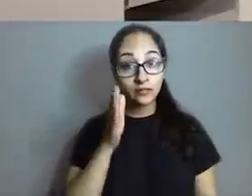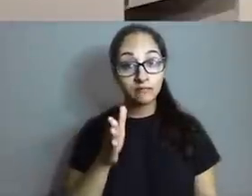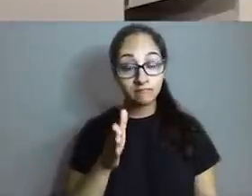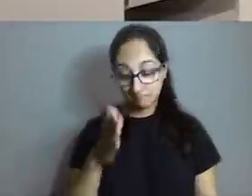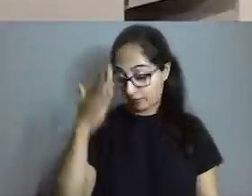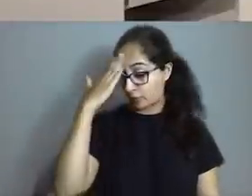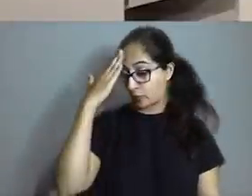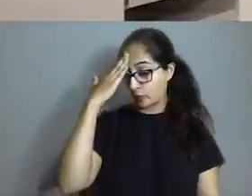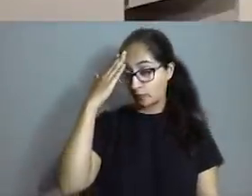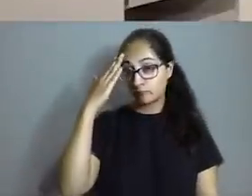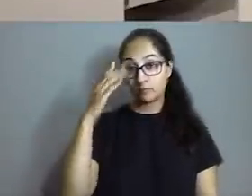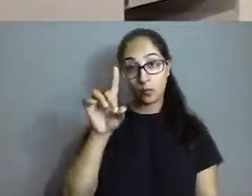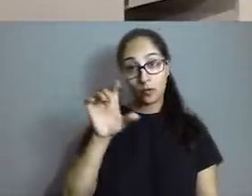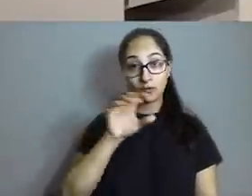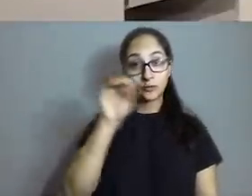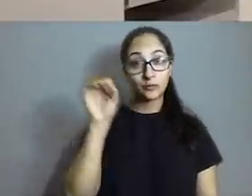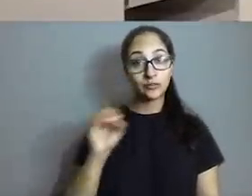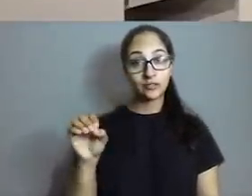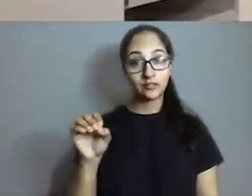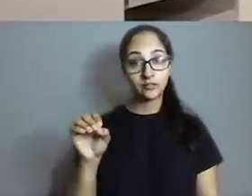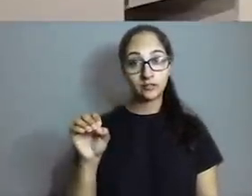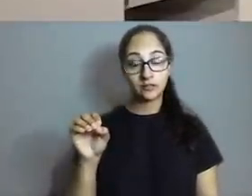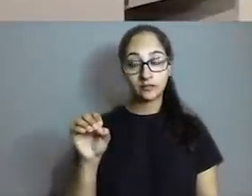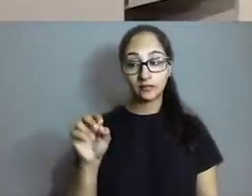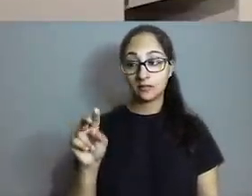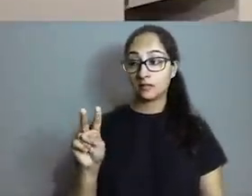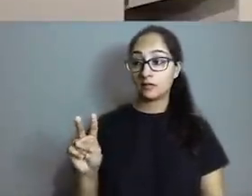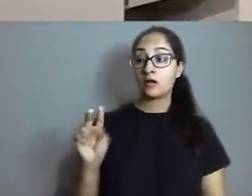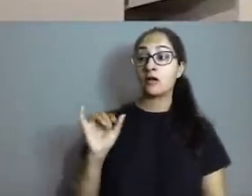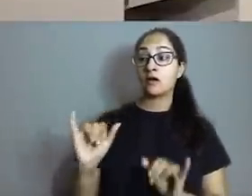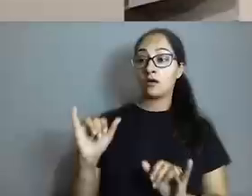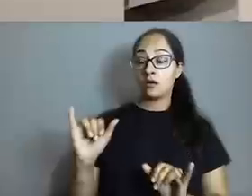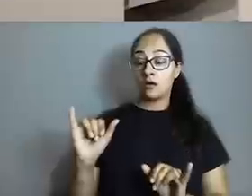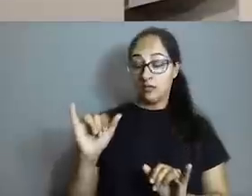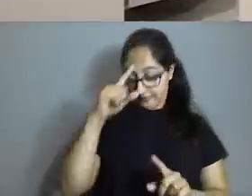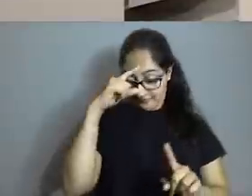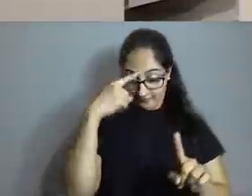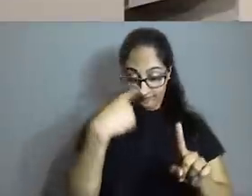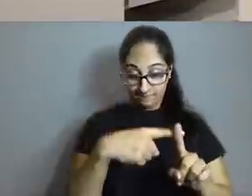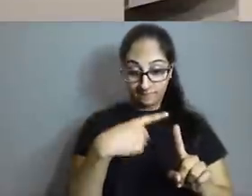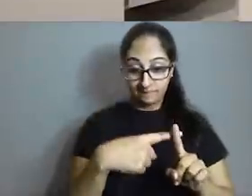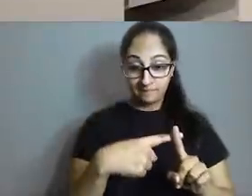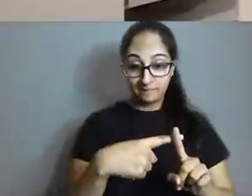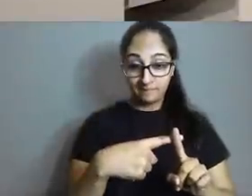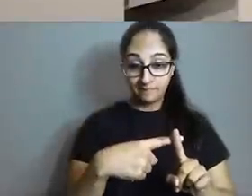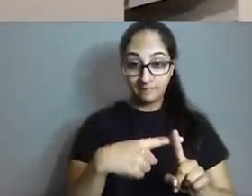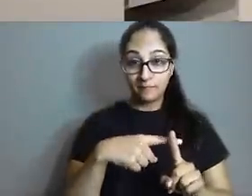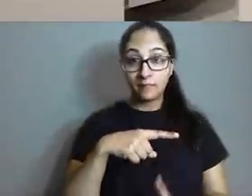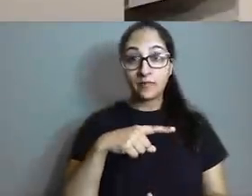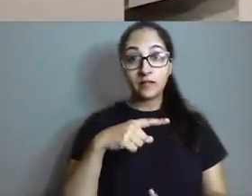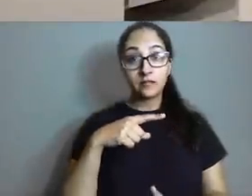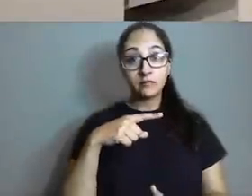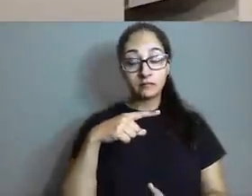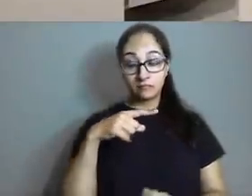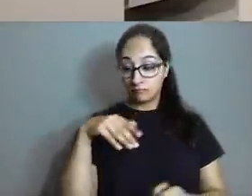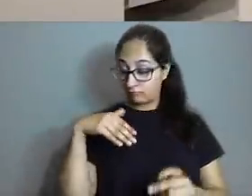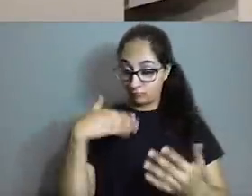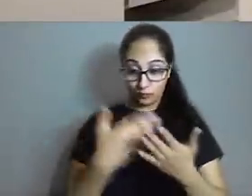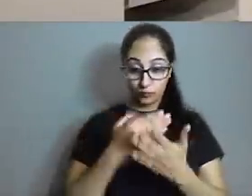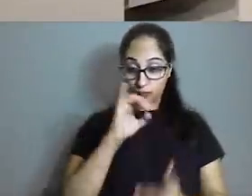that they would be able to to share our work with the imam and with with the jamaat and when the day